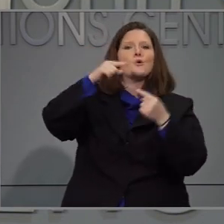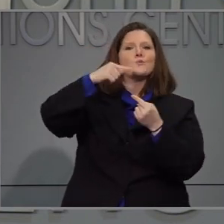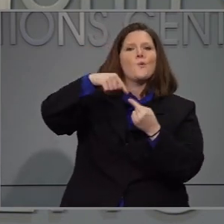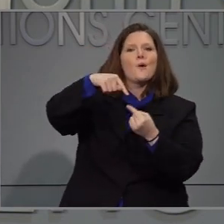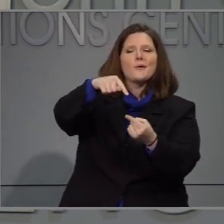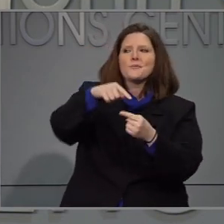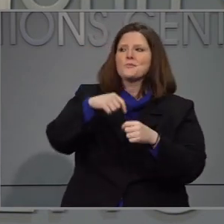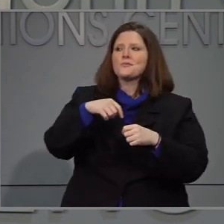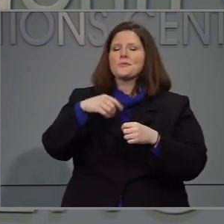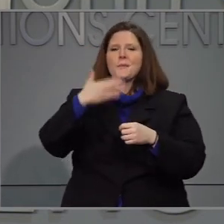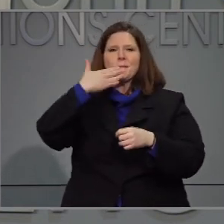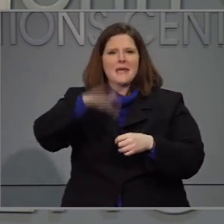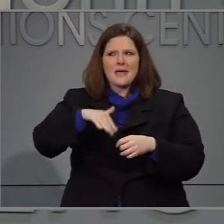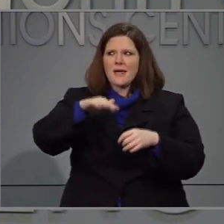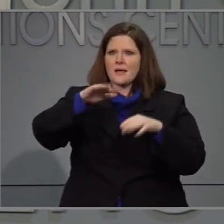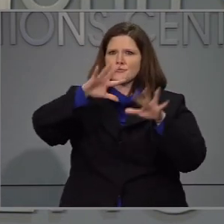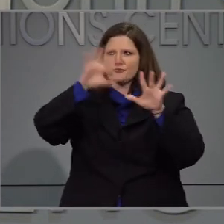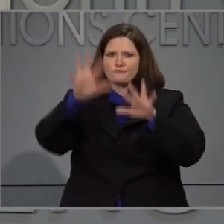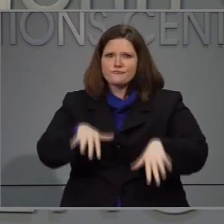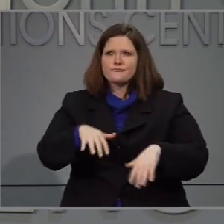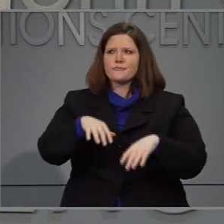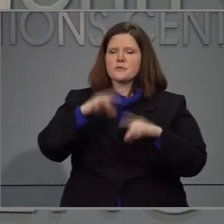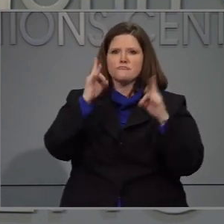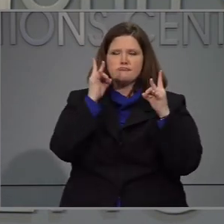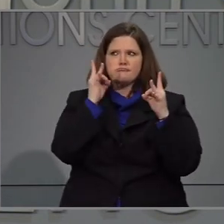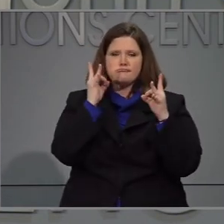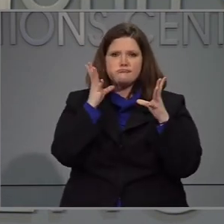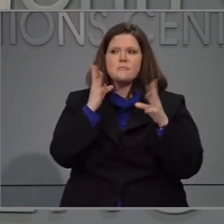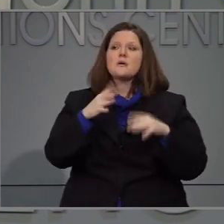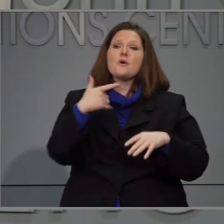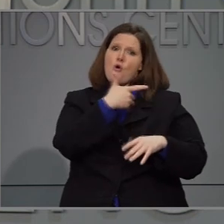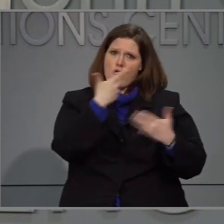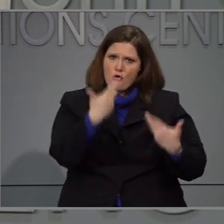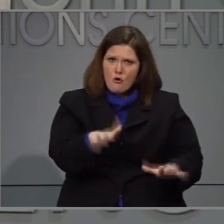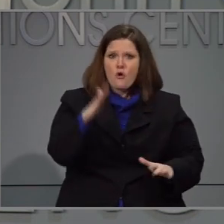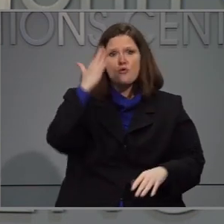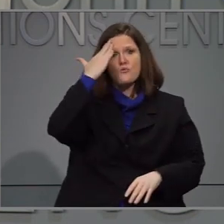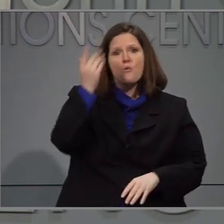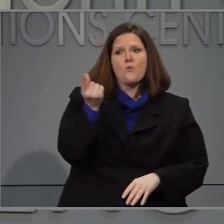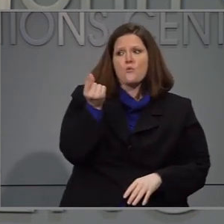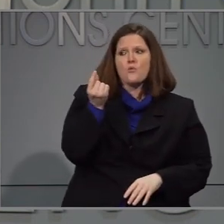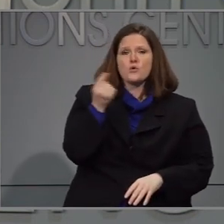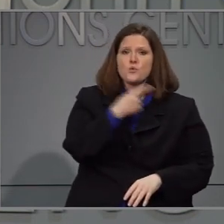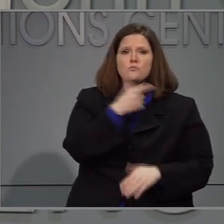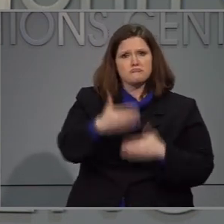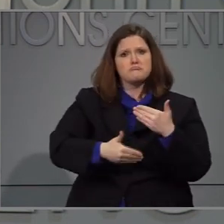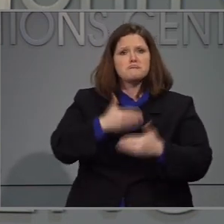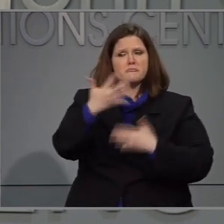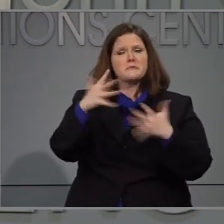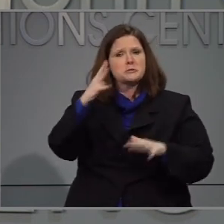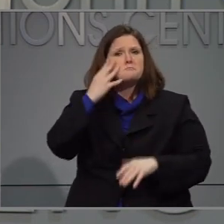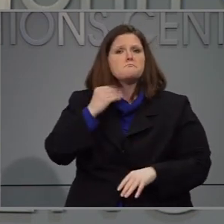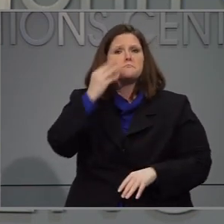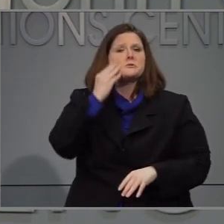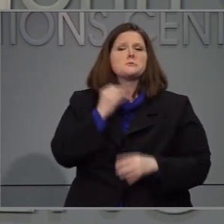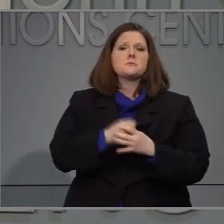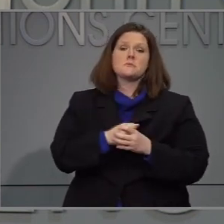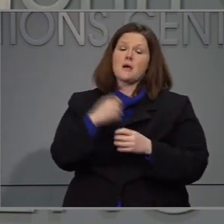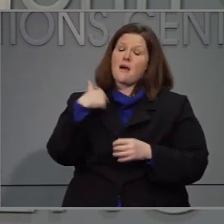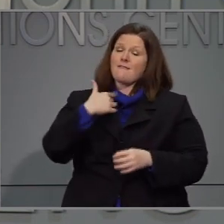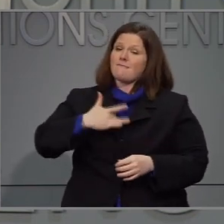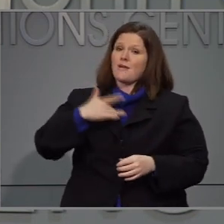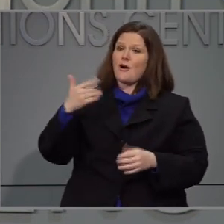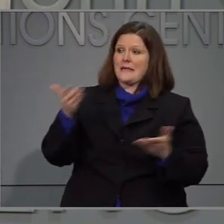So we have people here who know what to do. I think we have one of the best, if not the